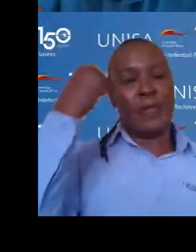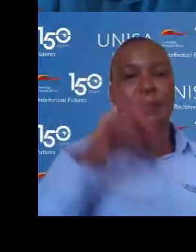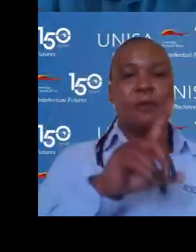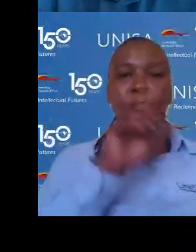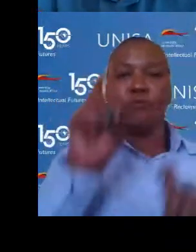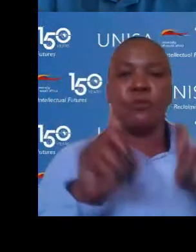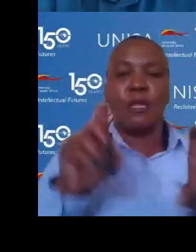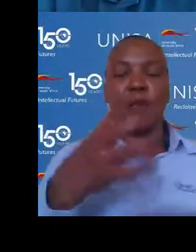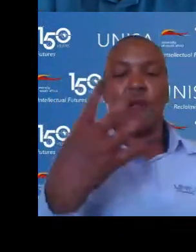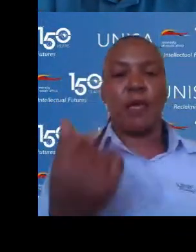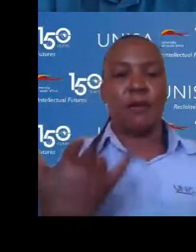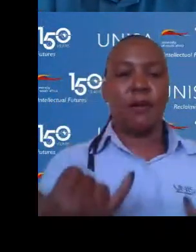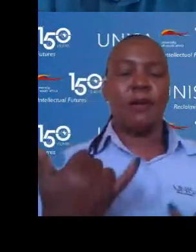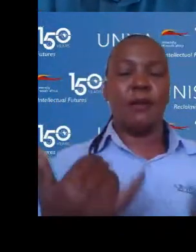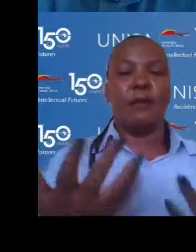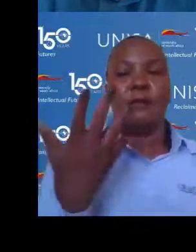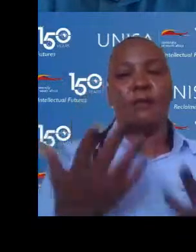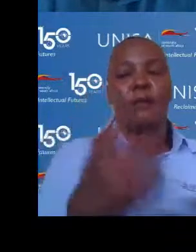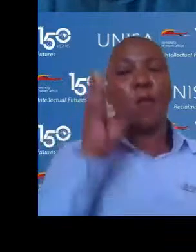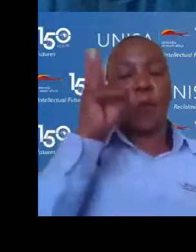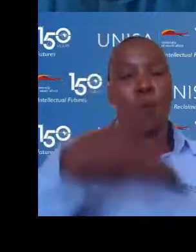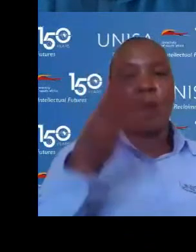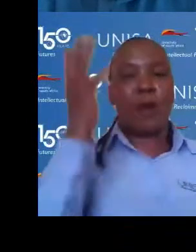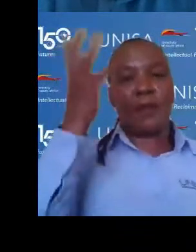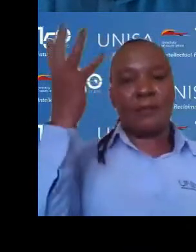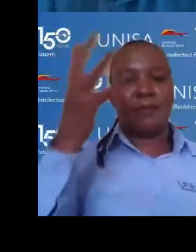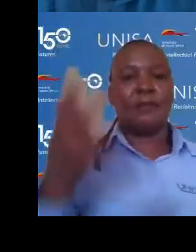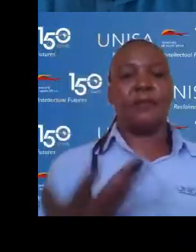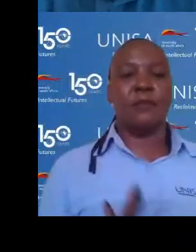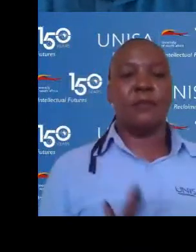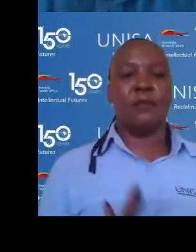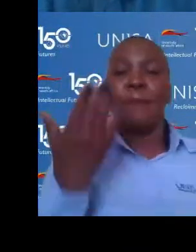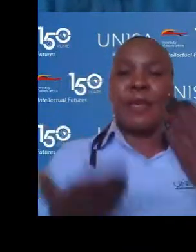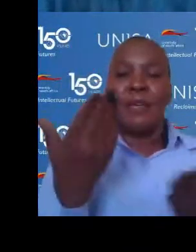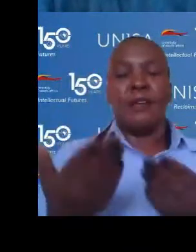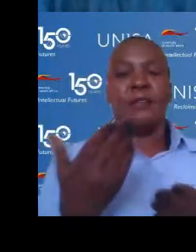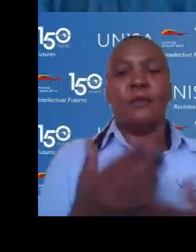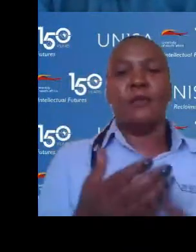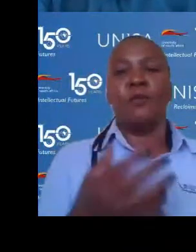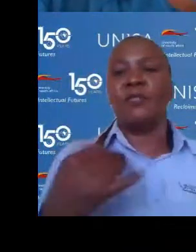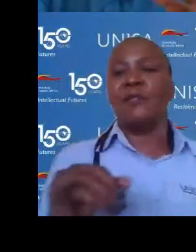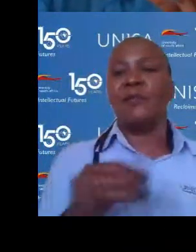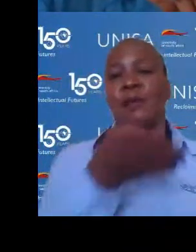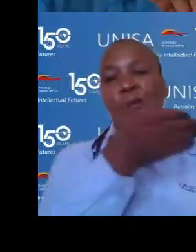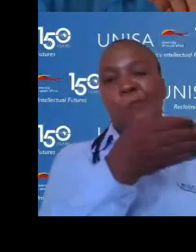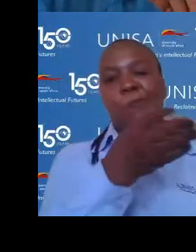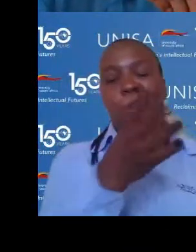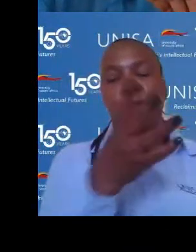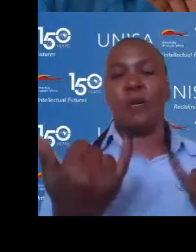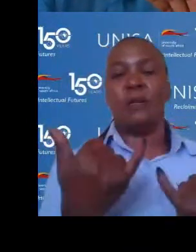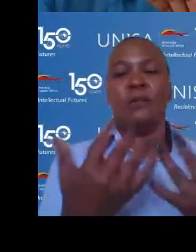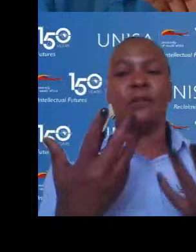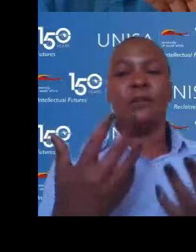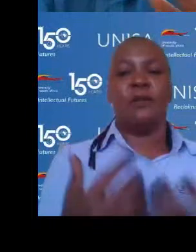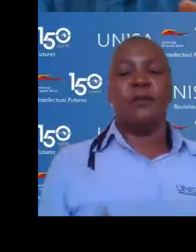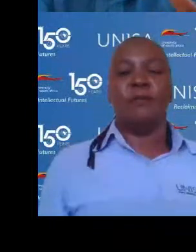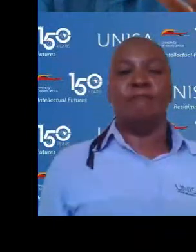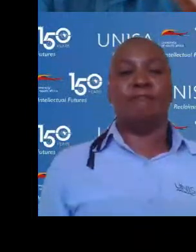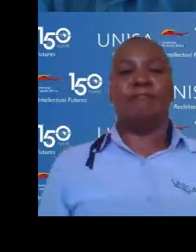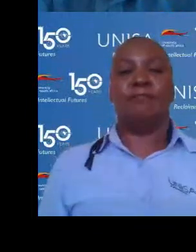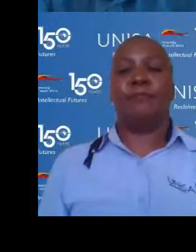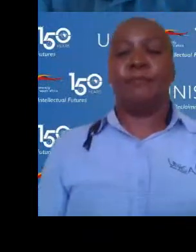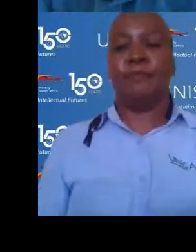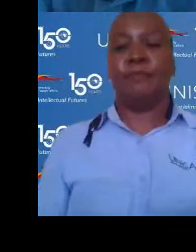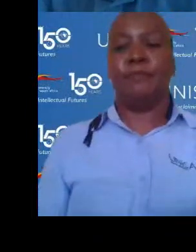We will address. Maybe just while you are here, the